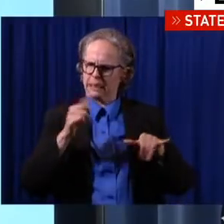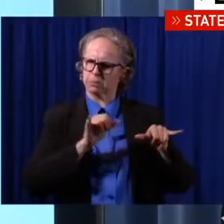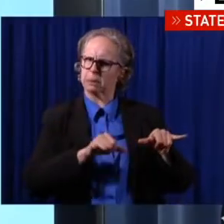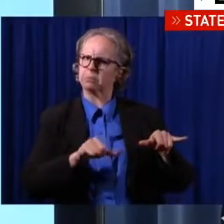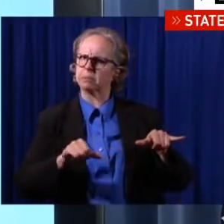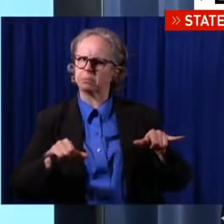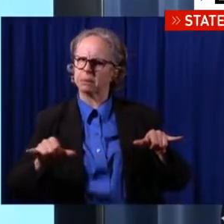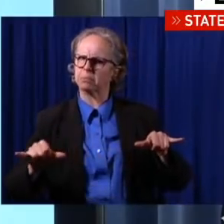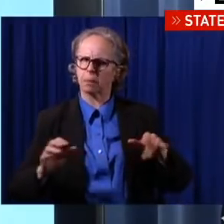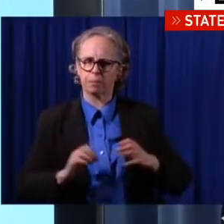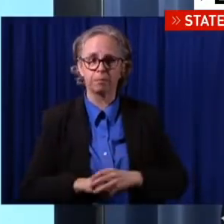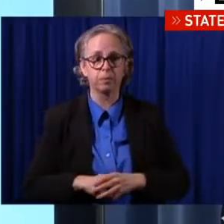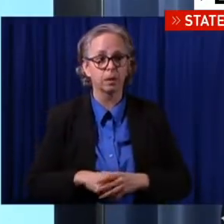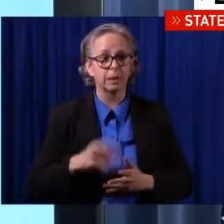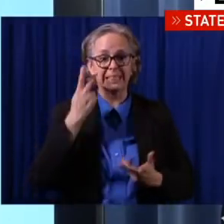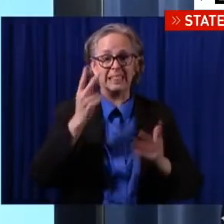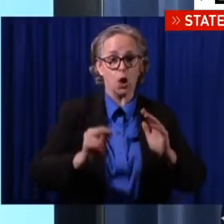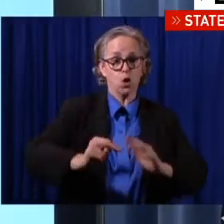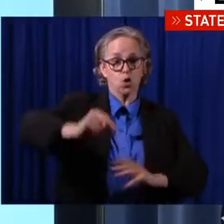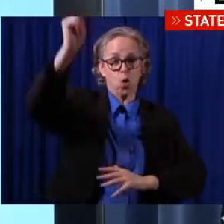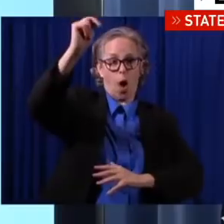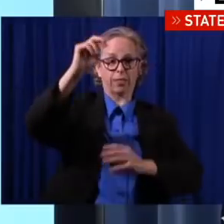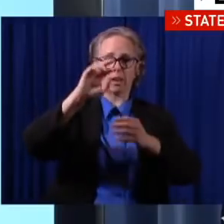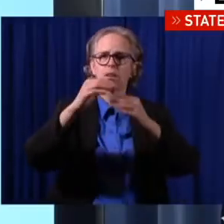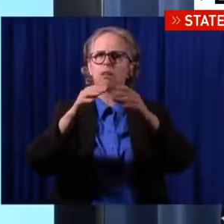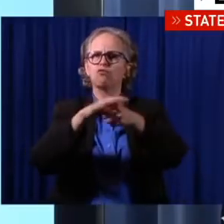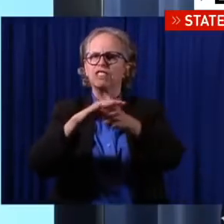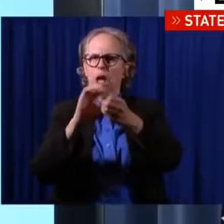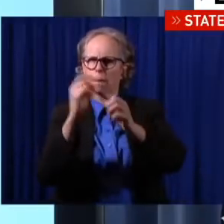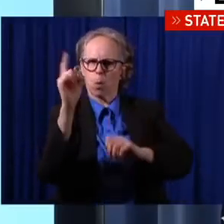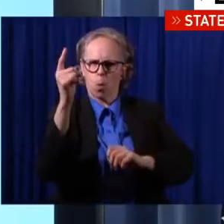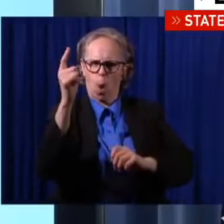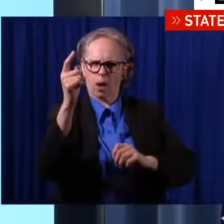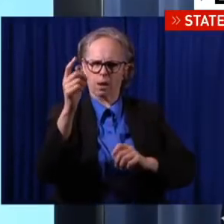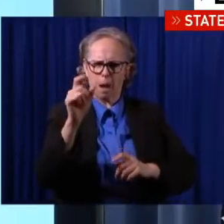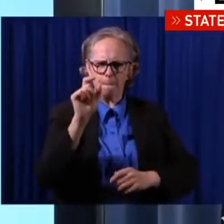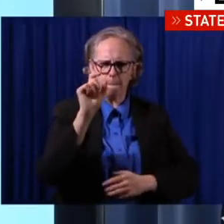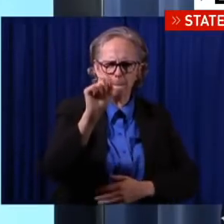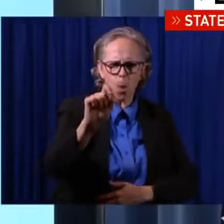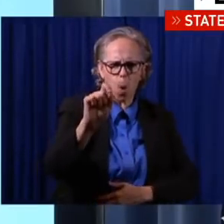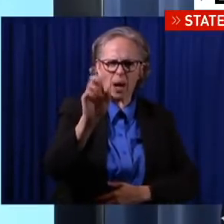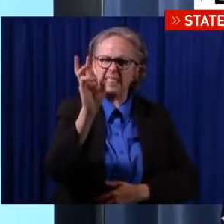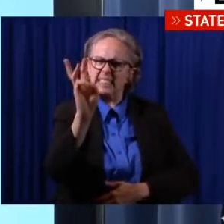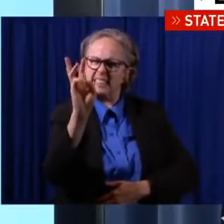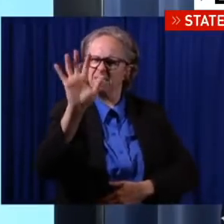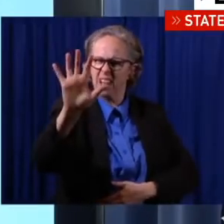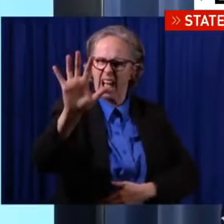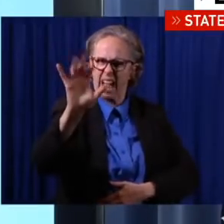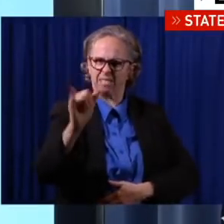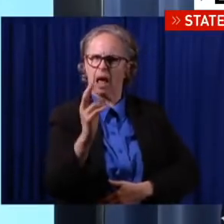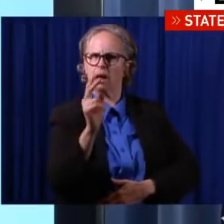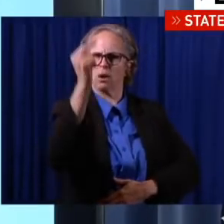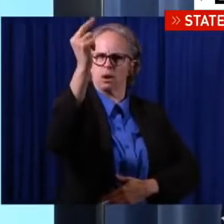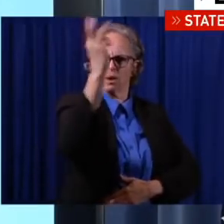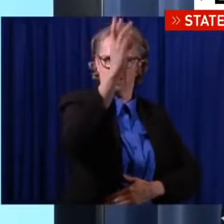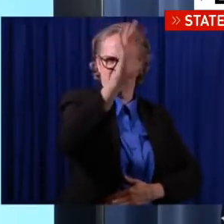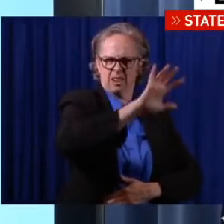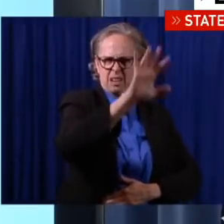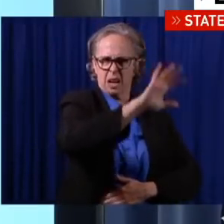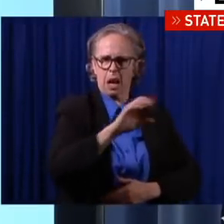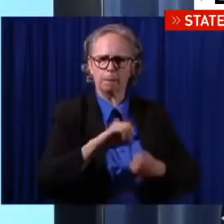see North Region 1 at 0.65, and Region 2, the Cleveland